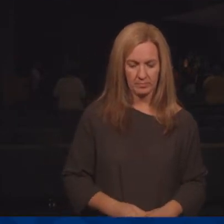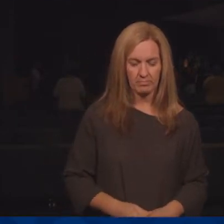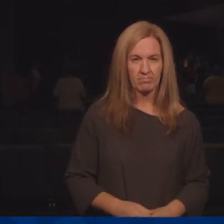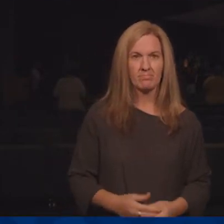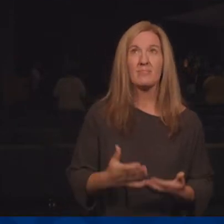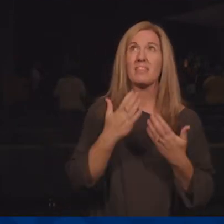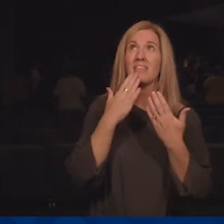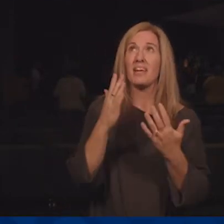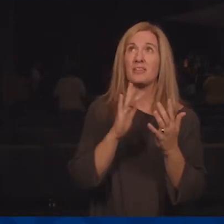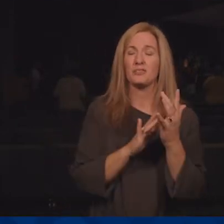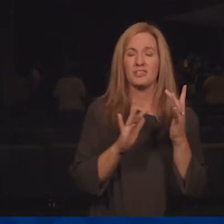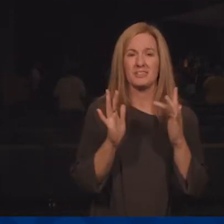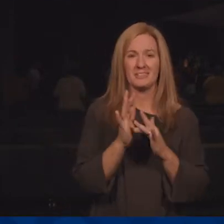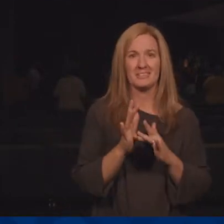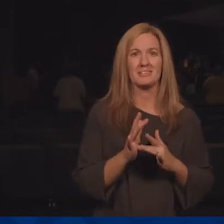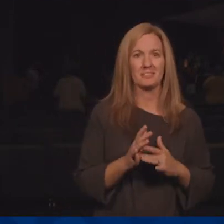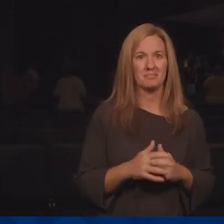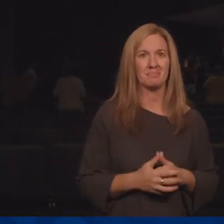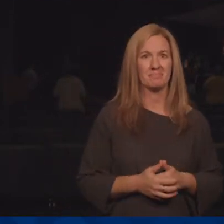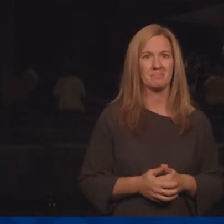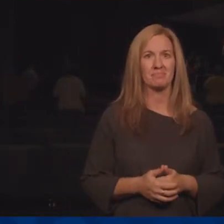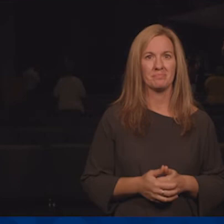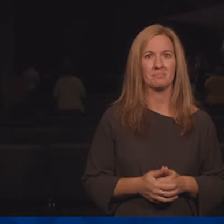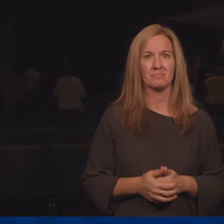Thank you, Jesus.